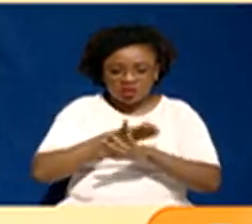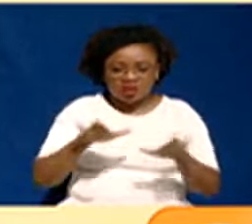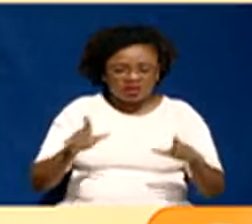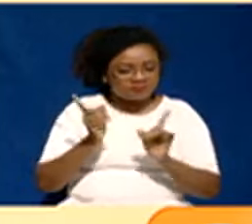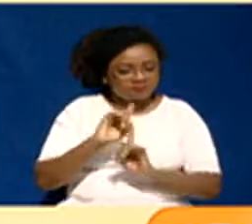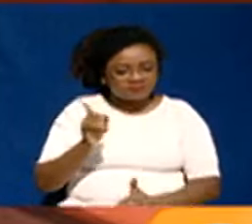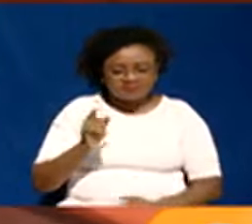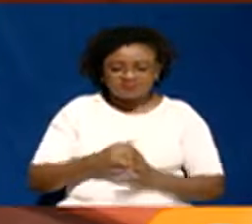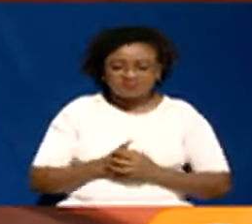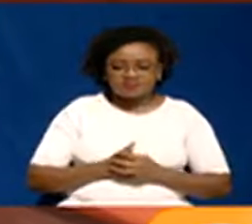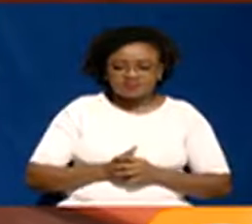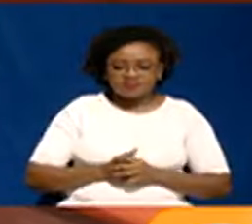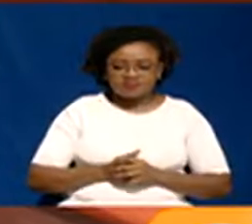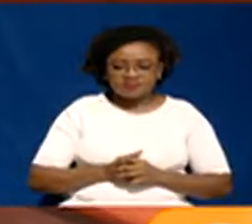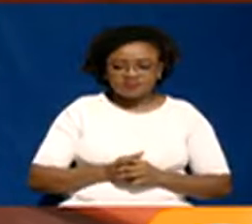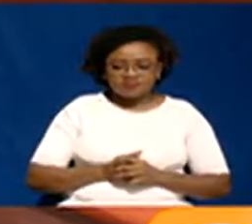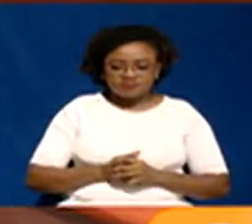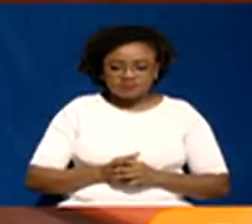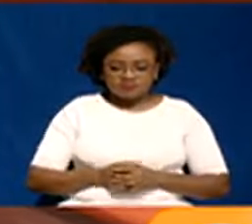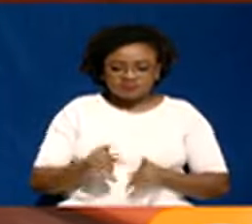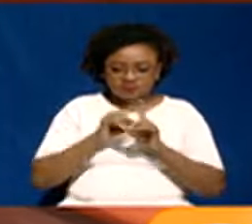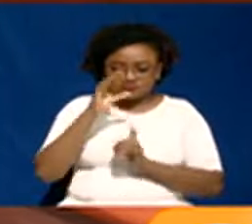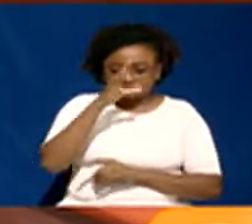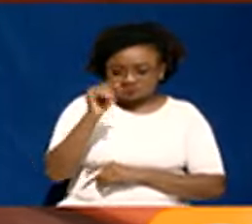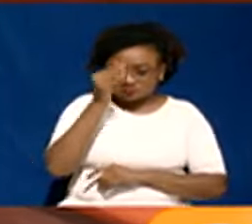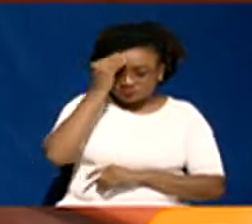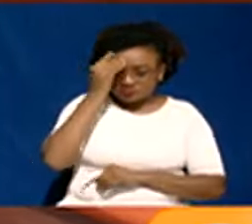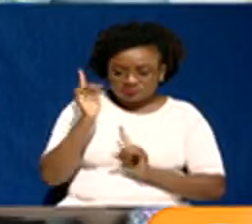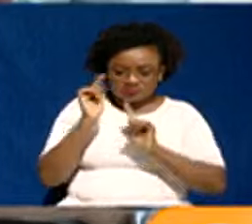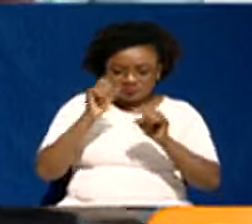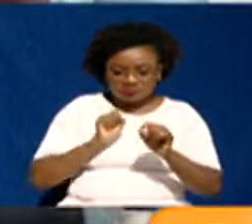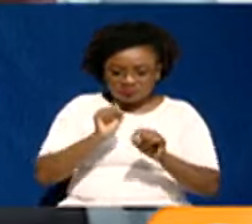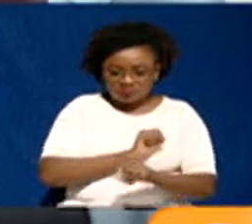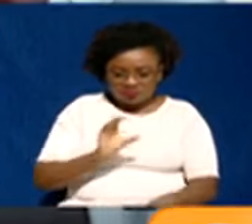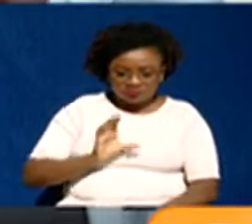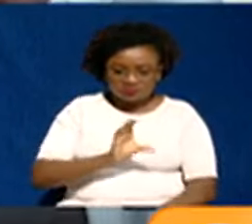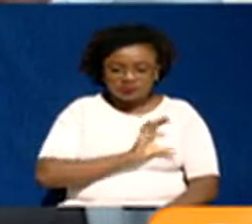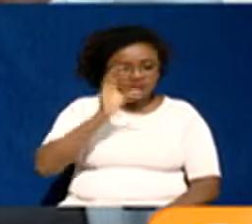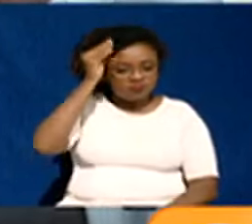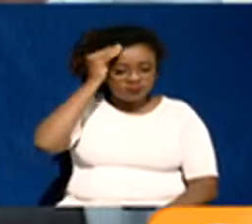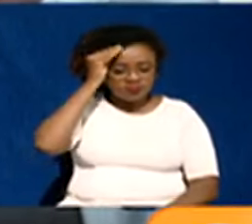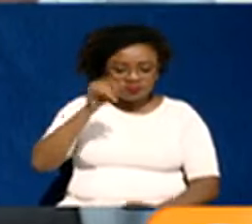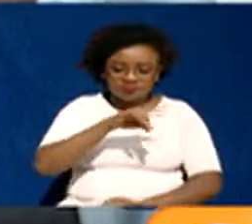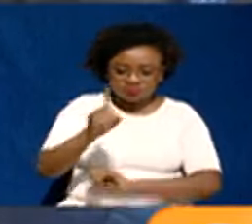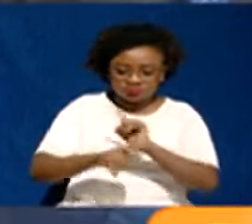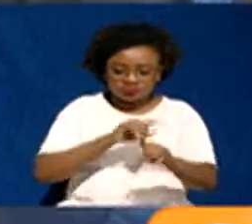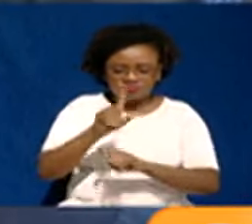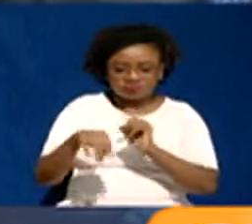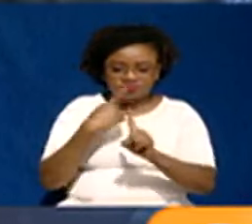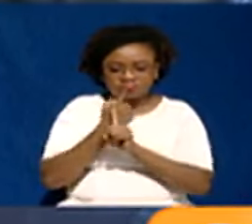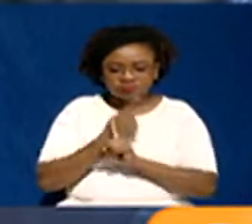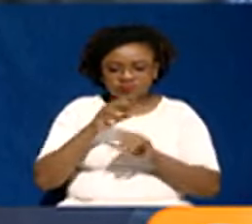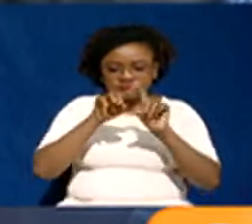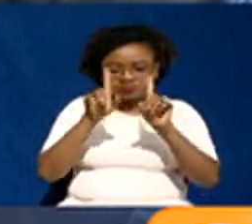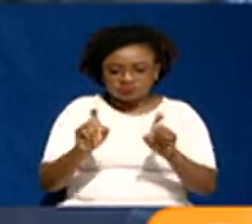public land to be grabbed. Elsewhere, the CS for Education appeared before the Senate's Education Committee to answer to questions from senators on